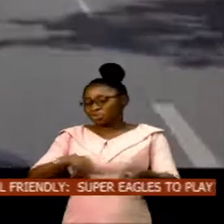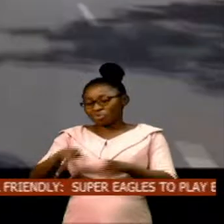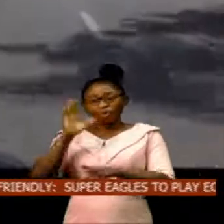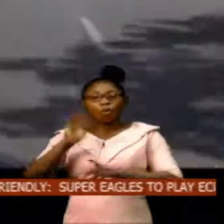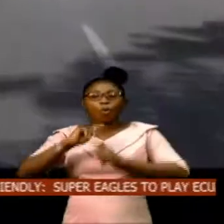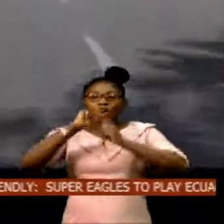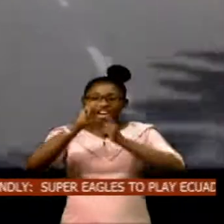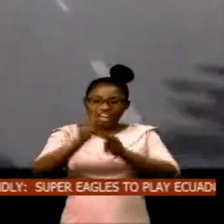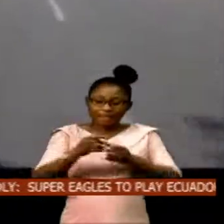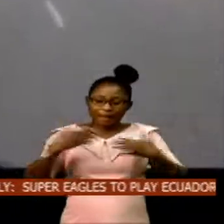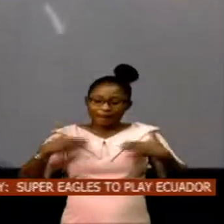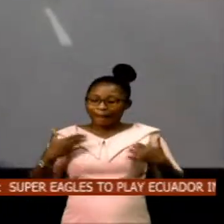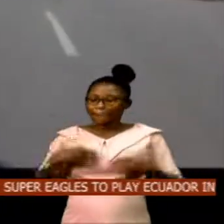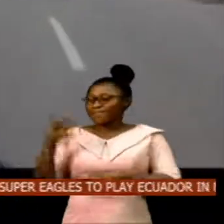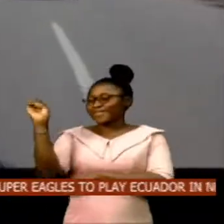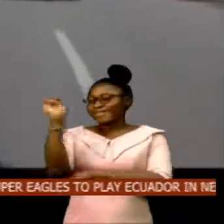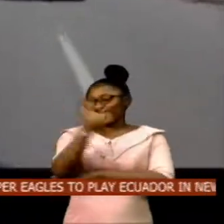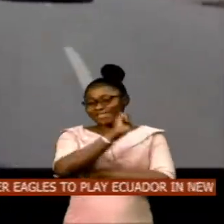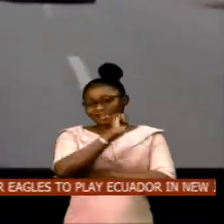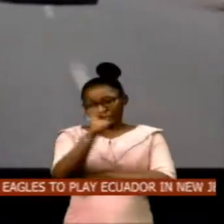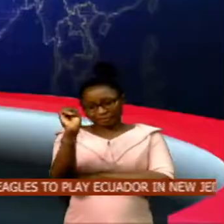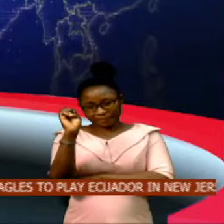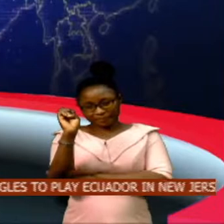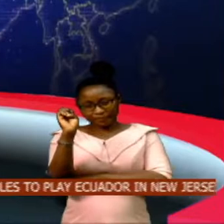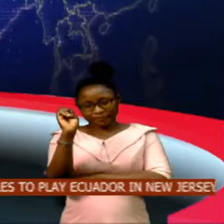will guarantee a happy Easter."